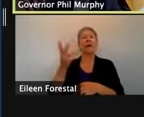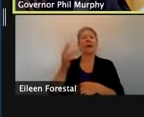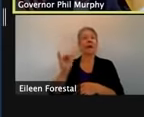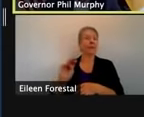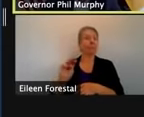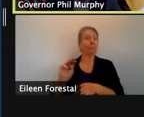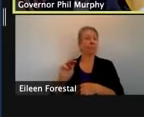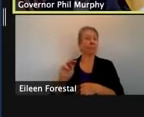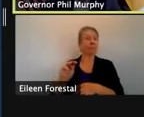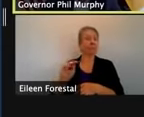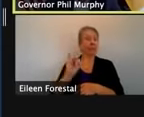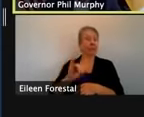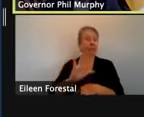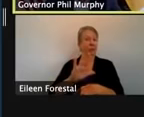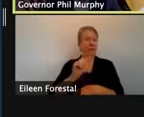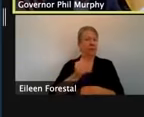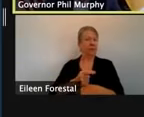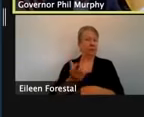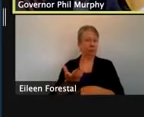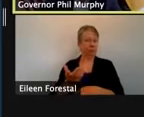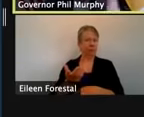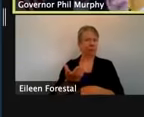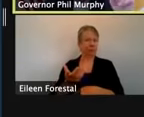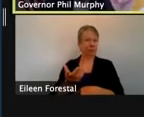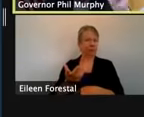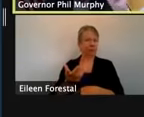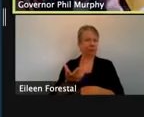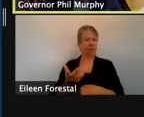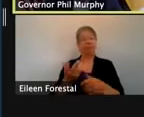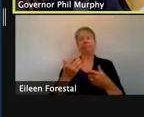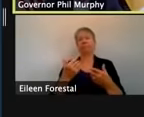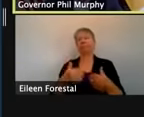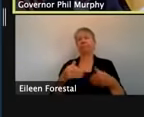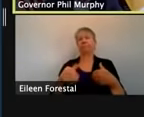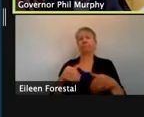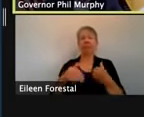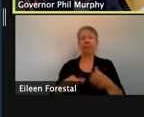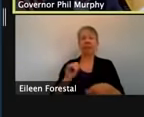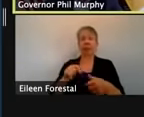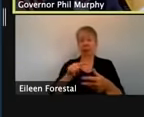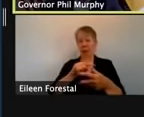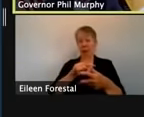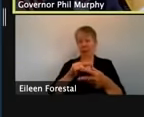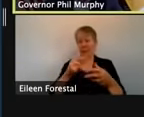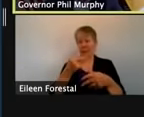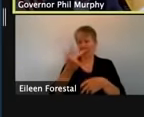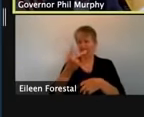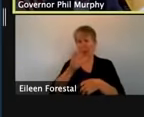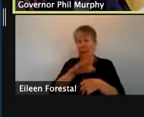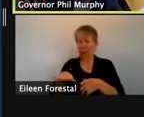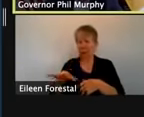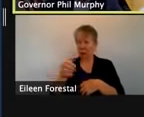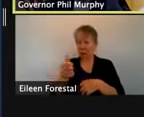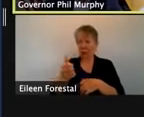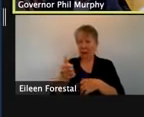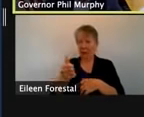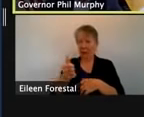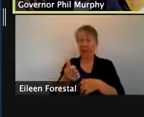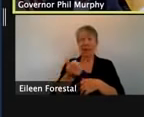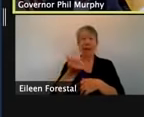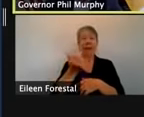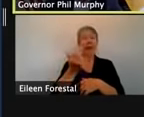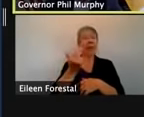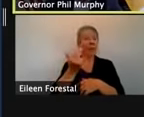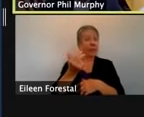Peter, Troy, and Derek, and their families, including 13 grandchildren. She also leaves 3 surviving